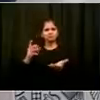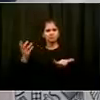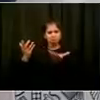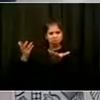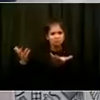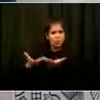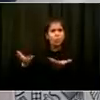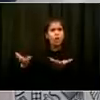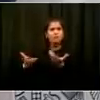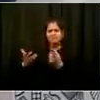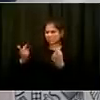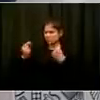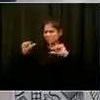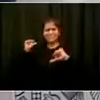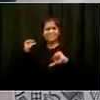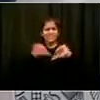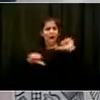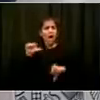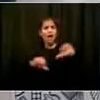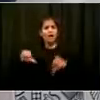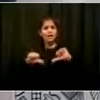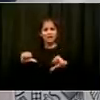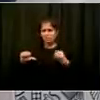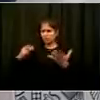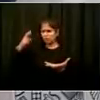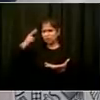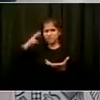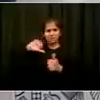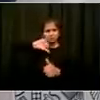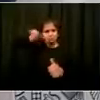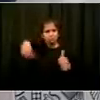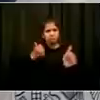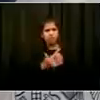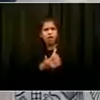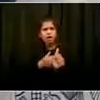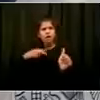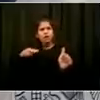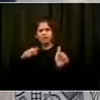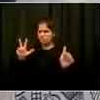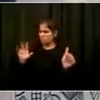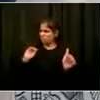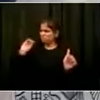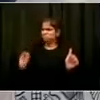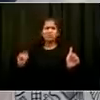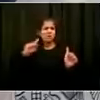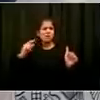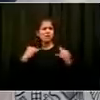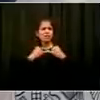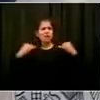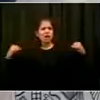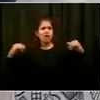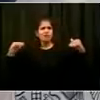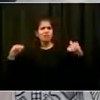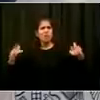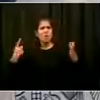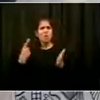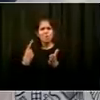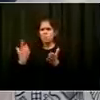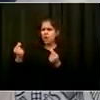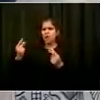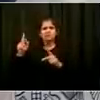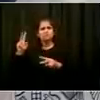versus a higher one? And I will say, as they get into this answer, Matt, I certainly remember Dr.